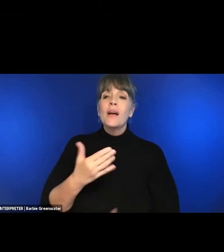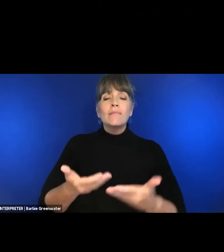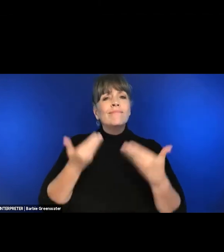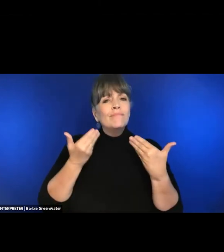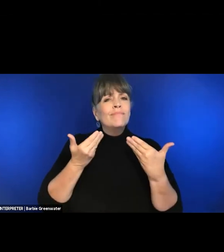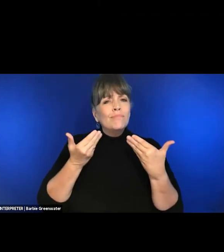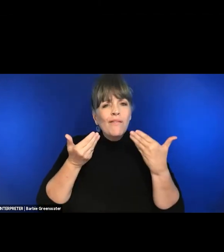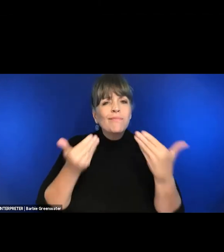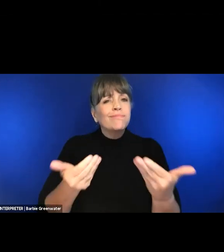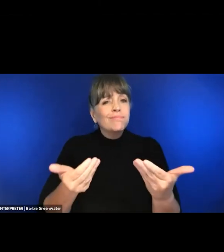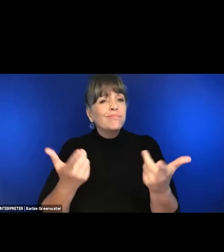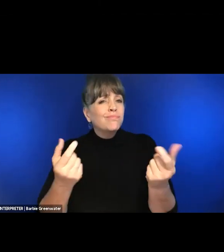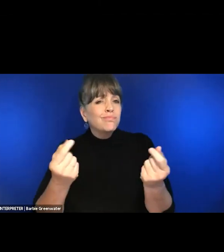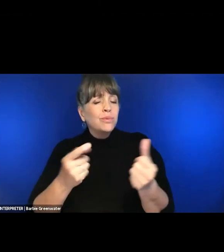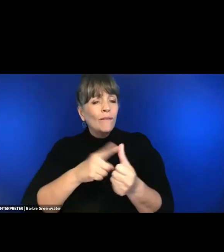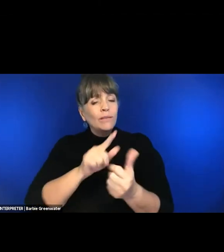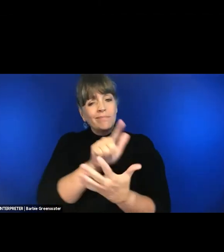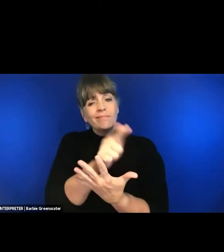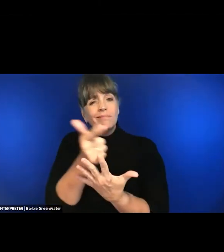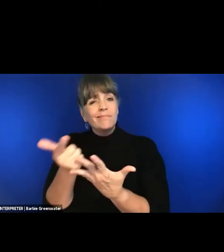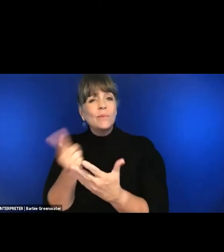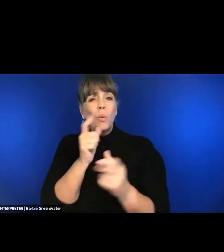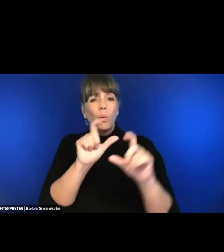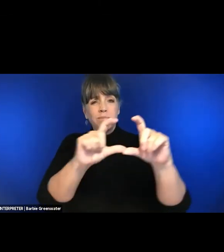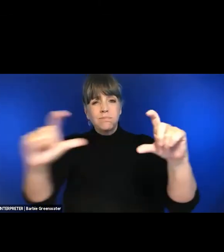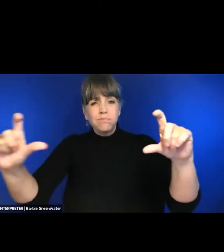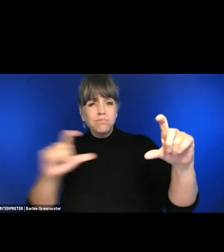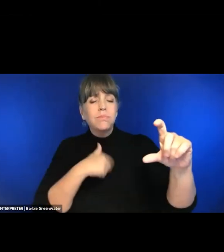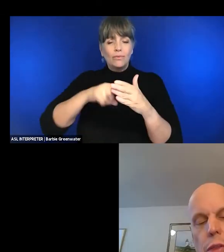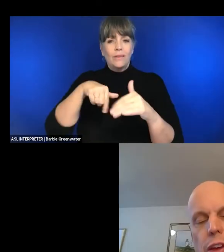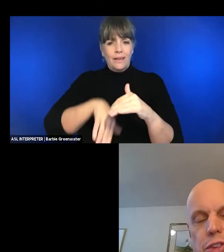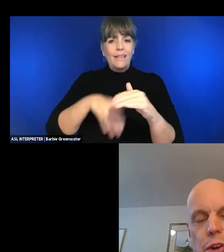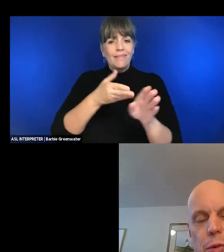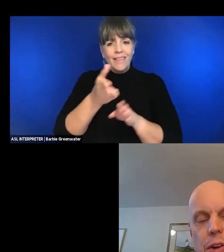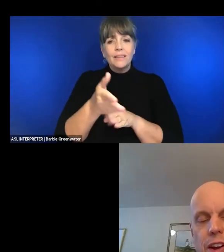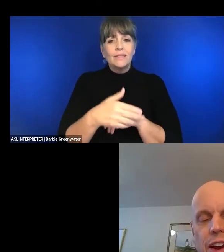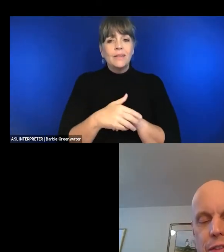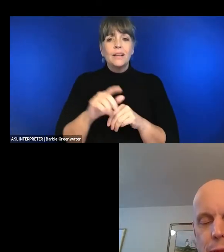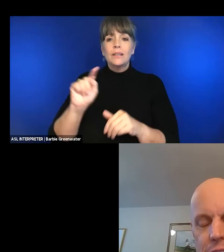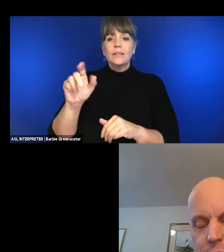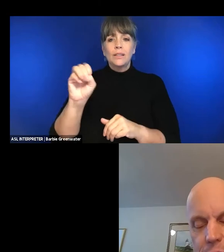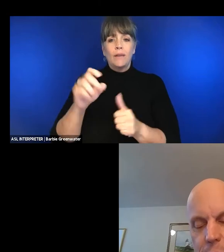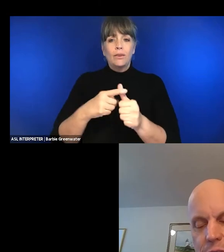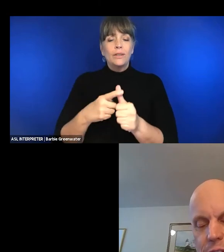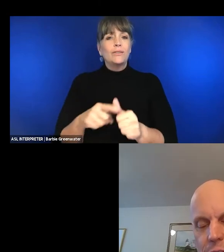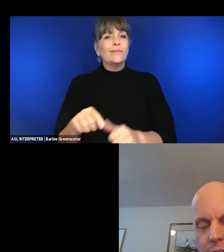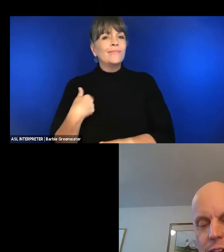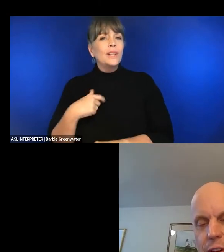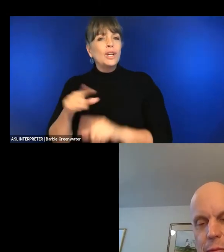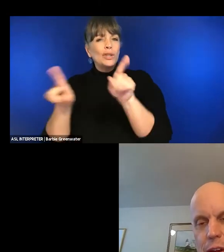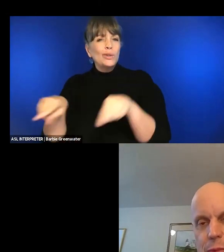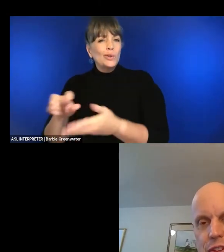how is it that you got into this business. And we're going to start with Tom. Thanks, Joe. Hi, everybody. It's great to be